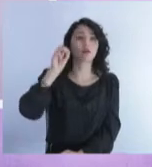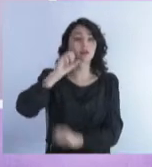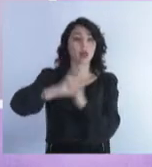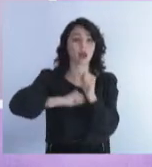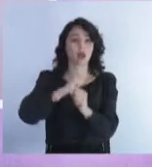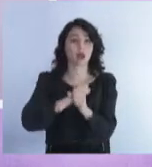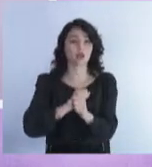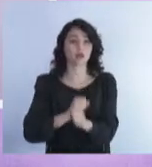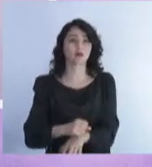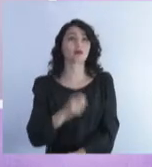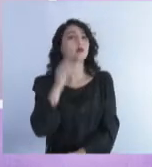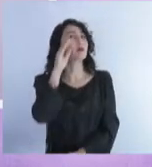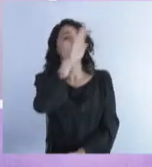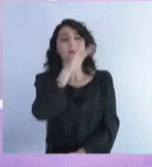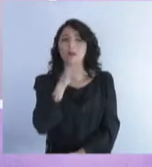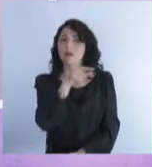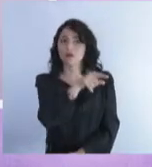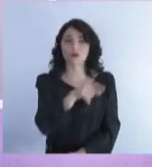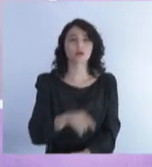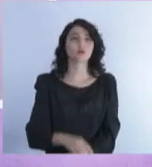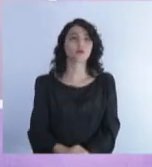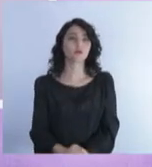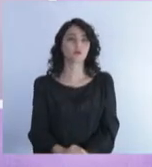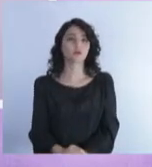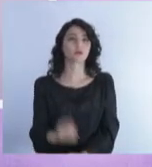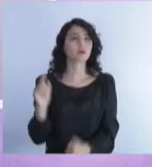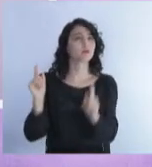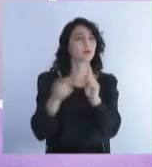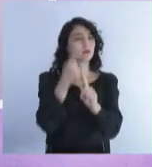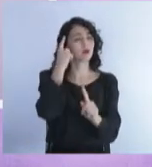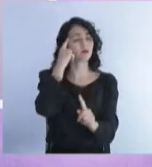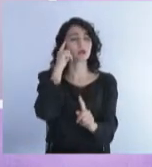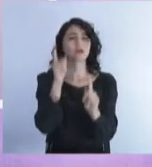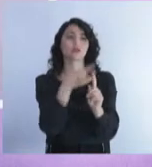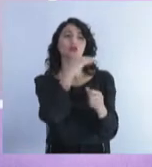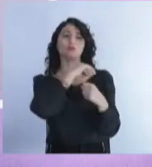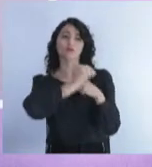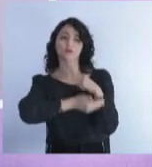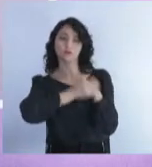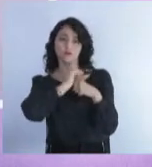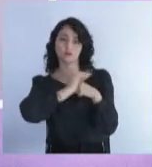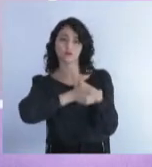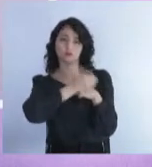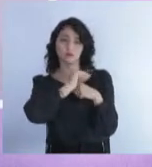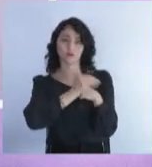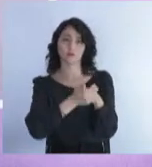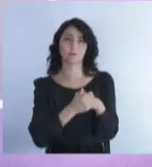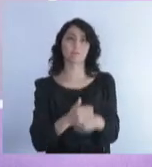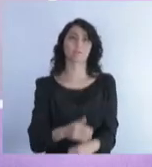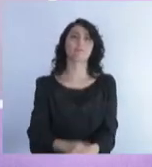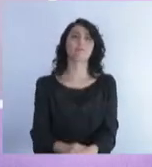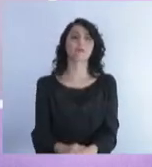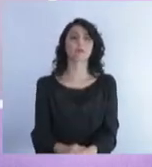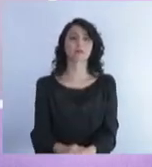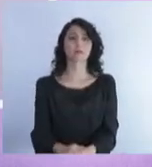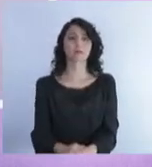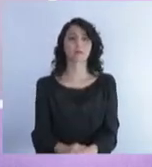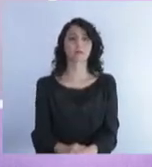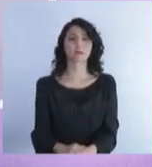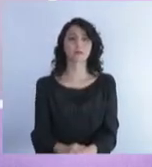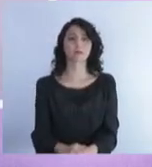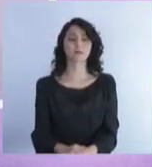same predicament. And I think the first thing to do is to protect